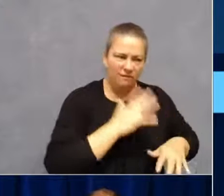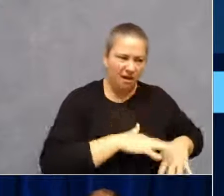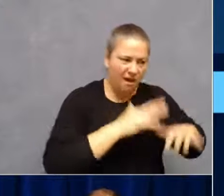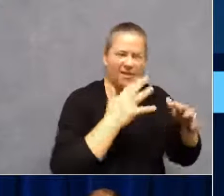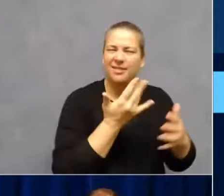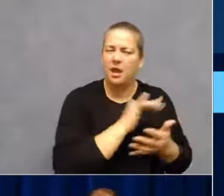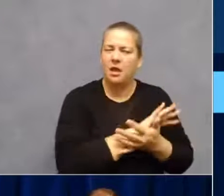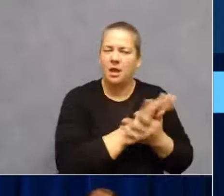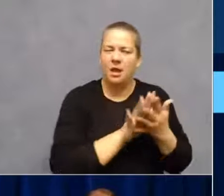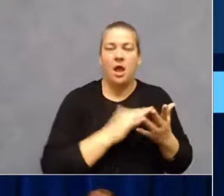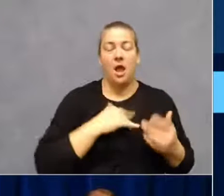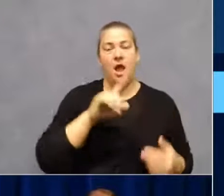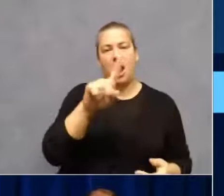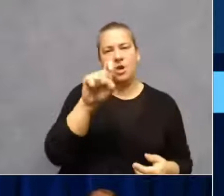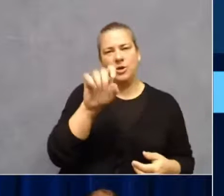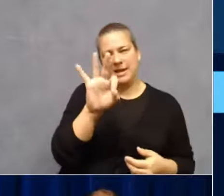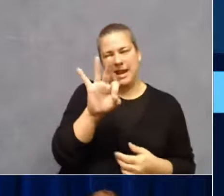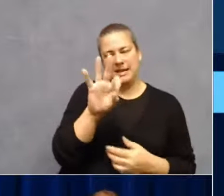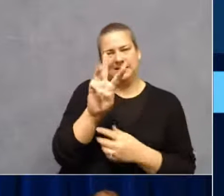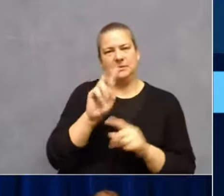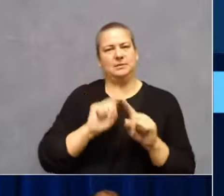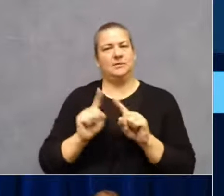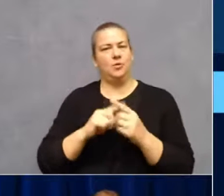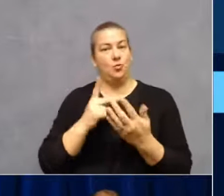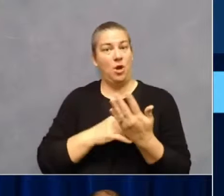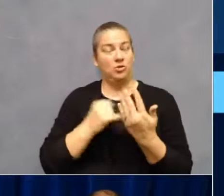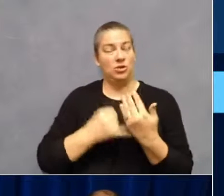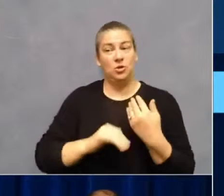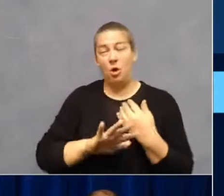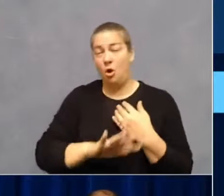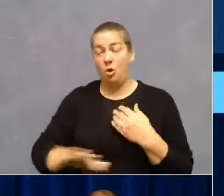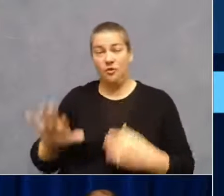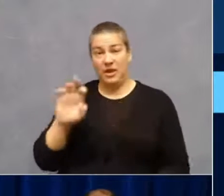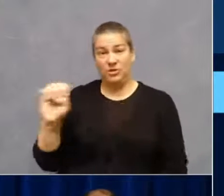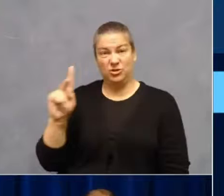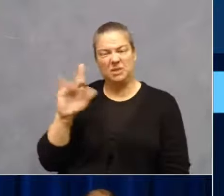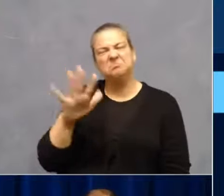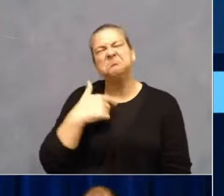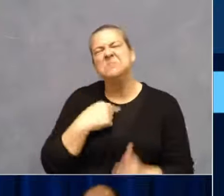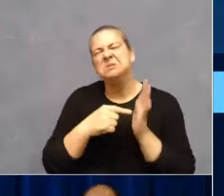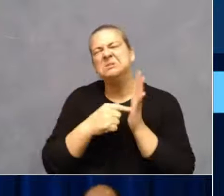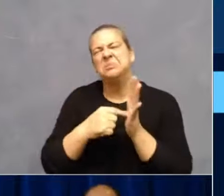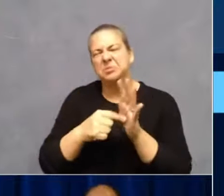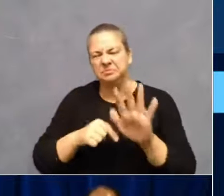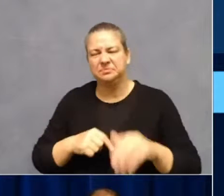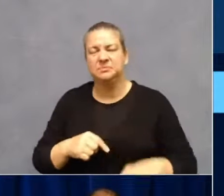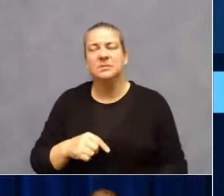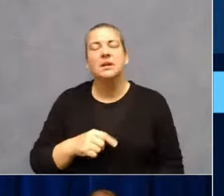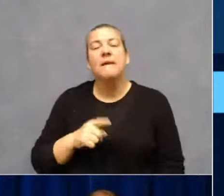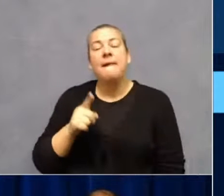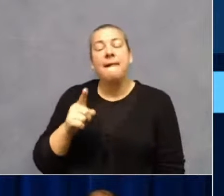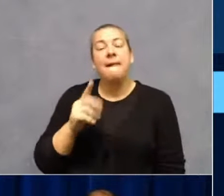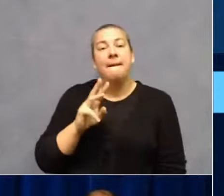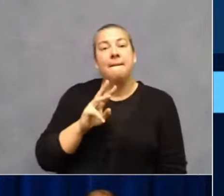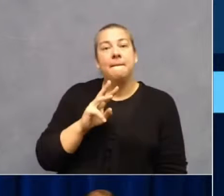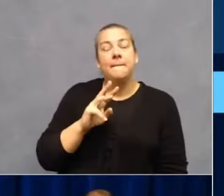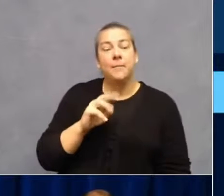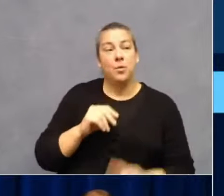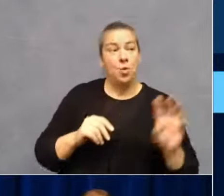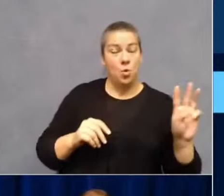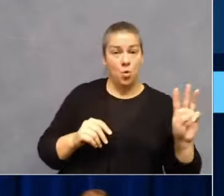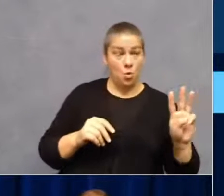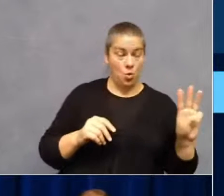across Eastern Kentucky. Let me give you just a few examples. Going west to east,